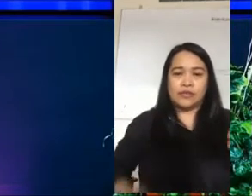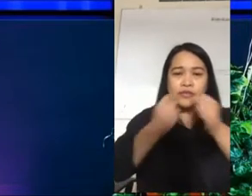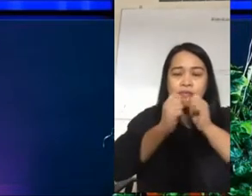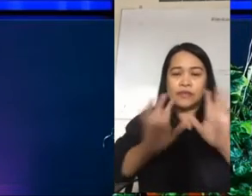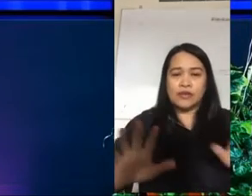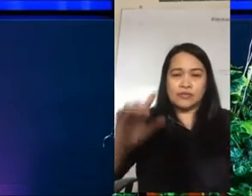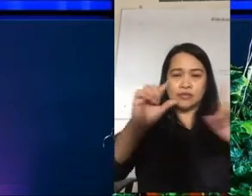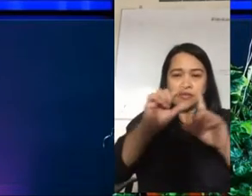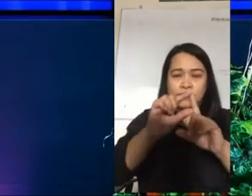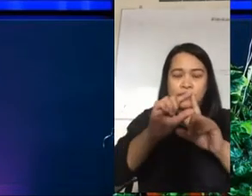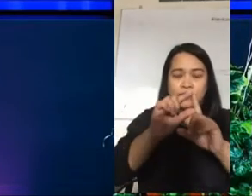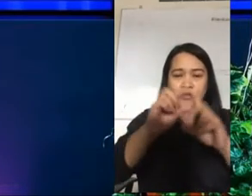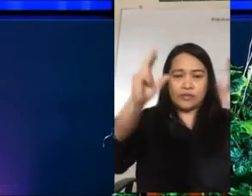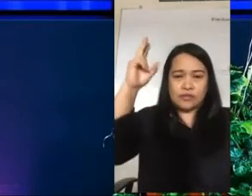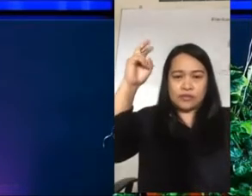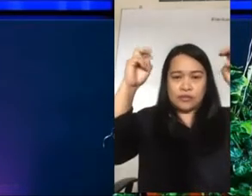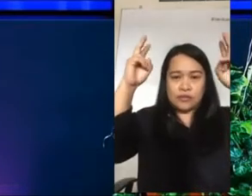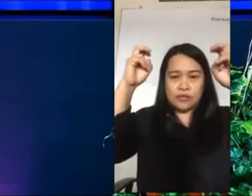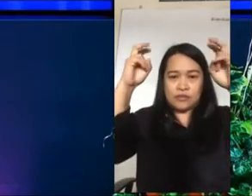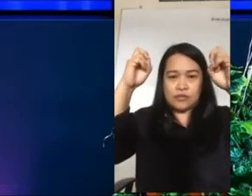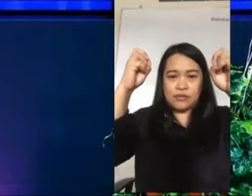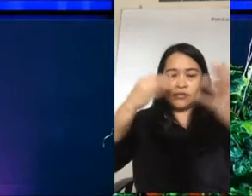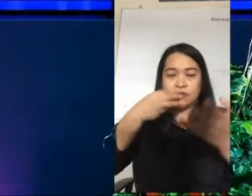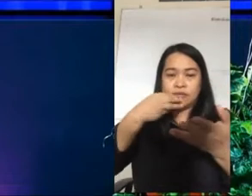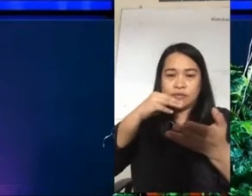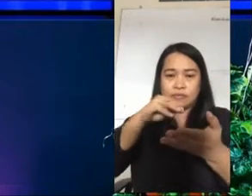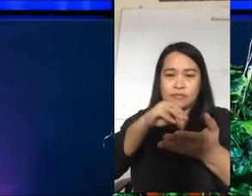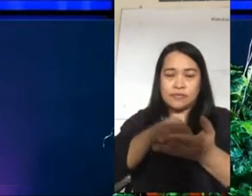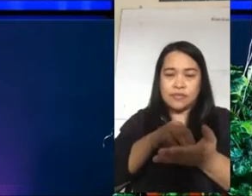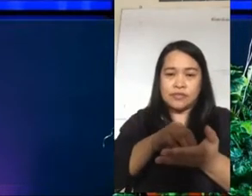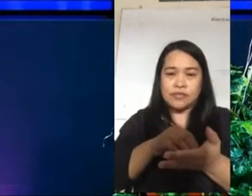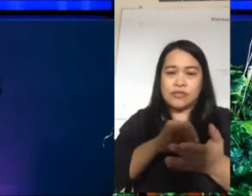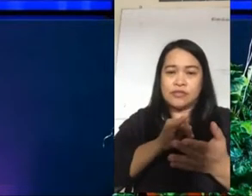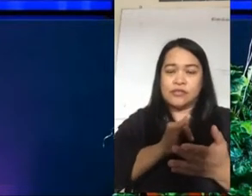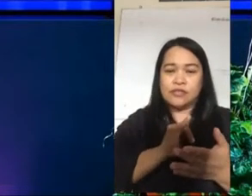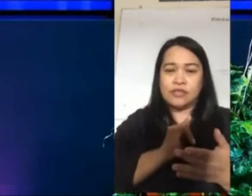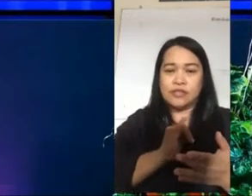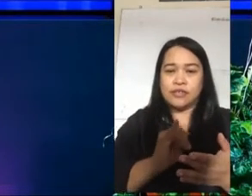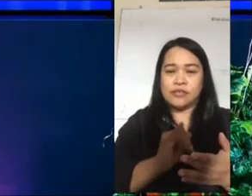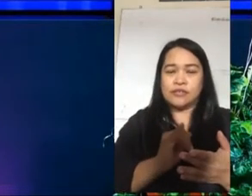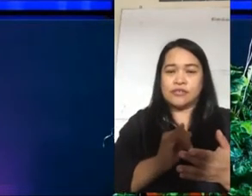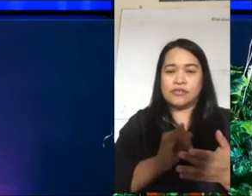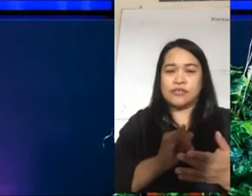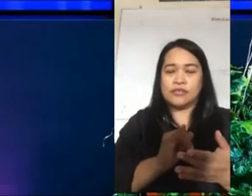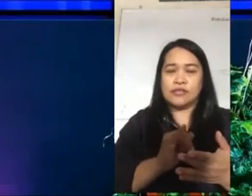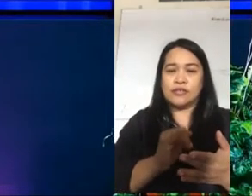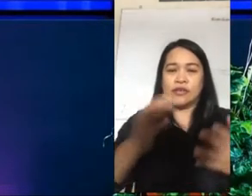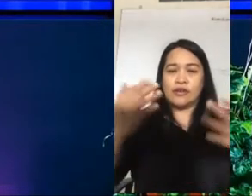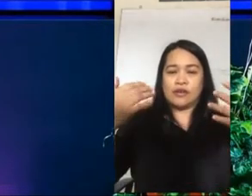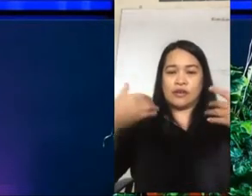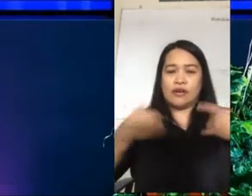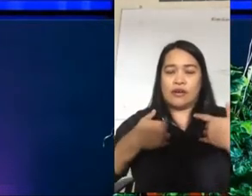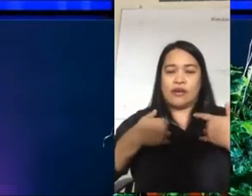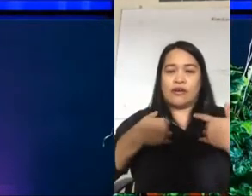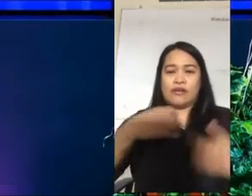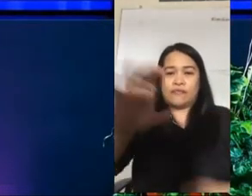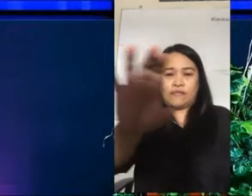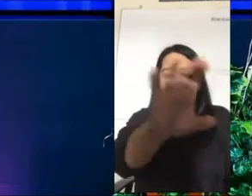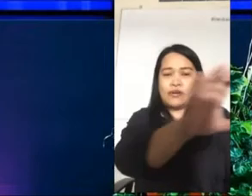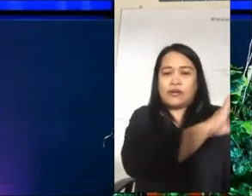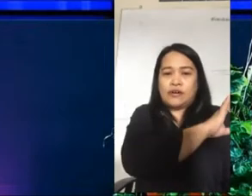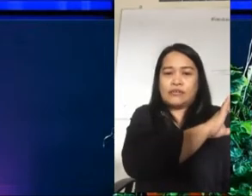message that I would like to share with you tonight is Take Courage in the Face of Change. Take courage in the face